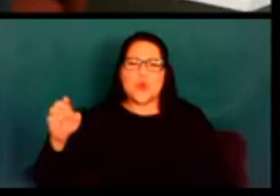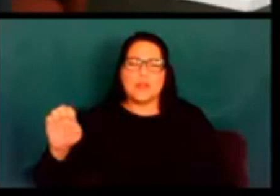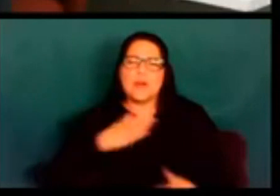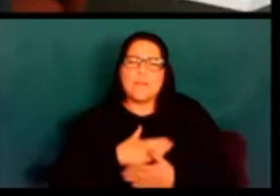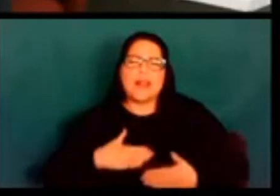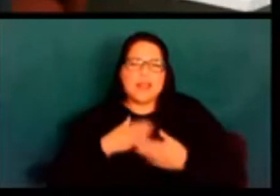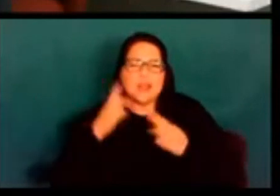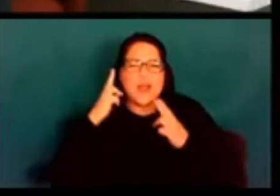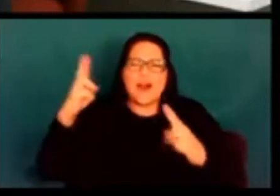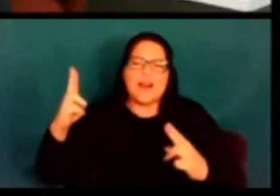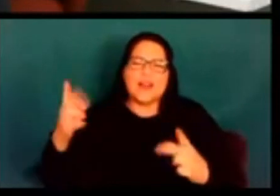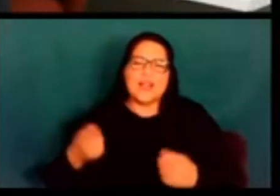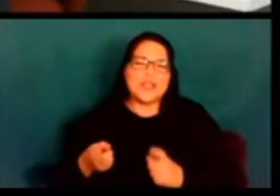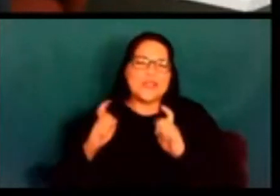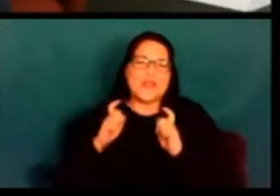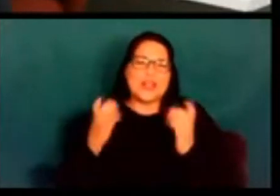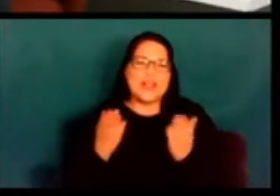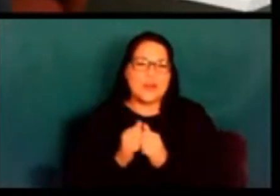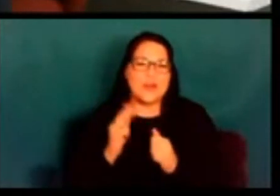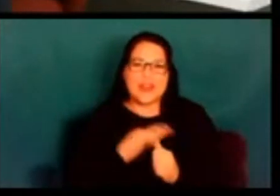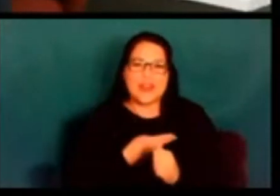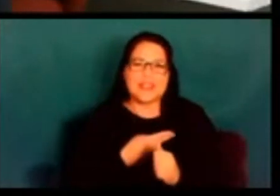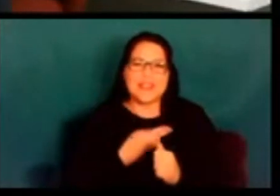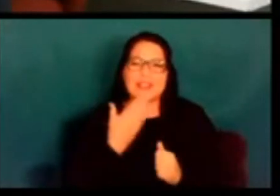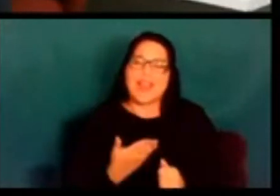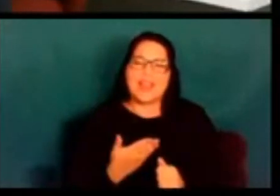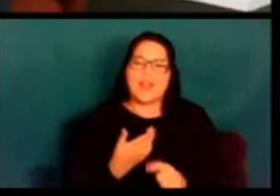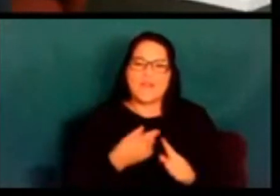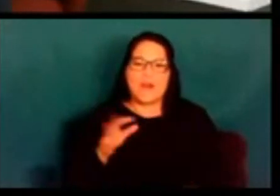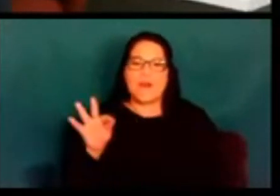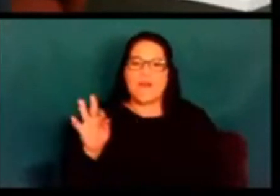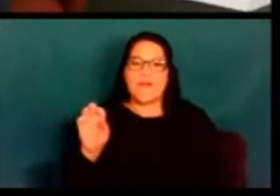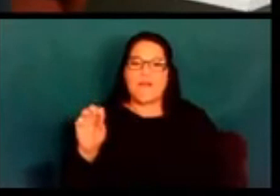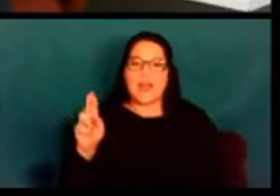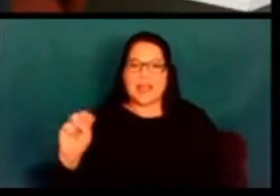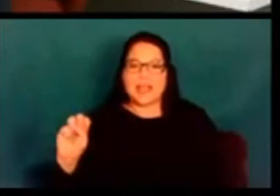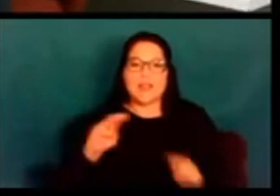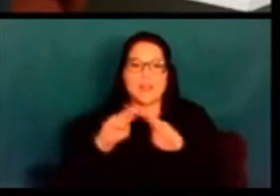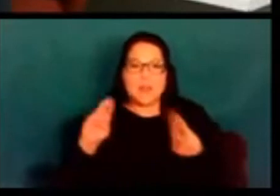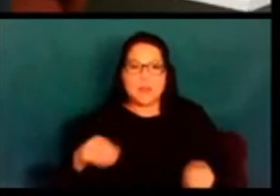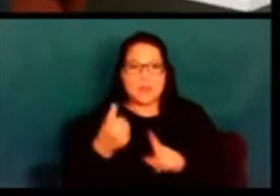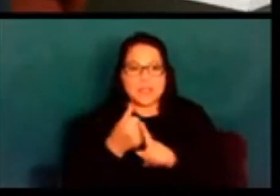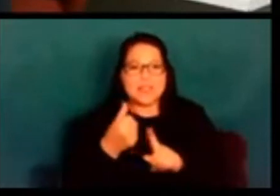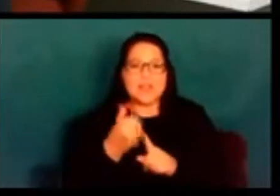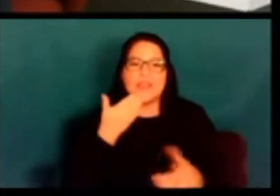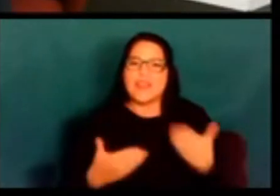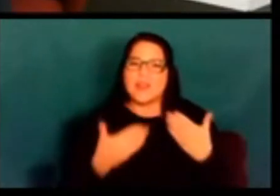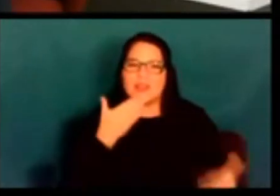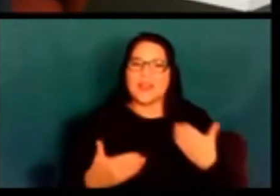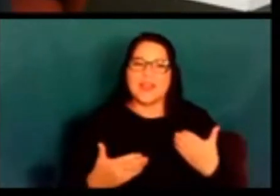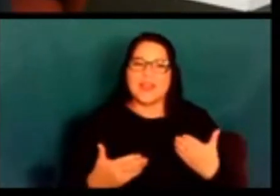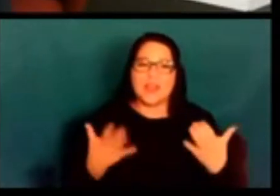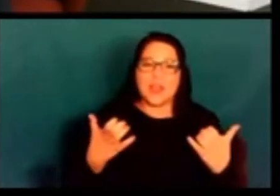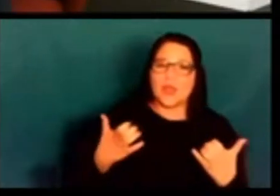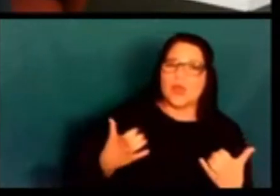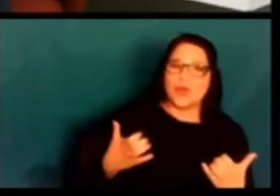a treat to have you here with us. I think on behalf of Franklin and the museum, everybody, thank you. We want to thank Michael